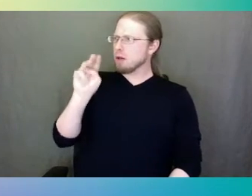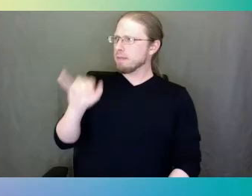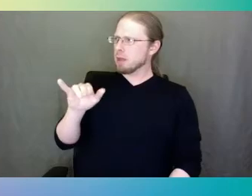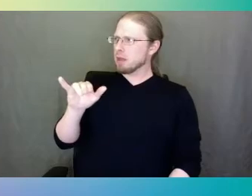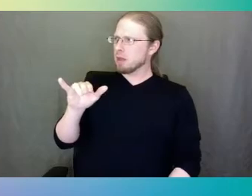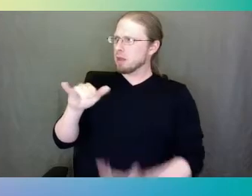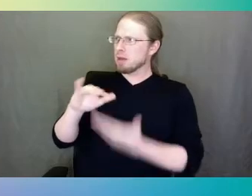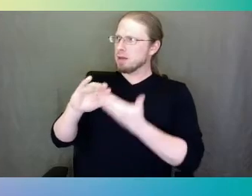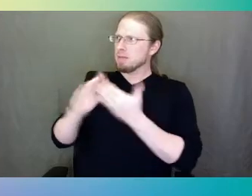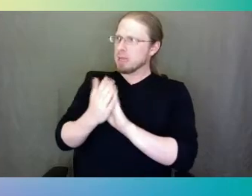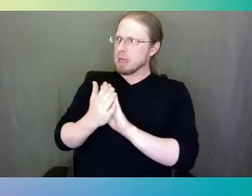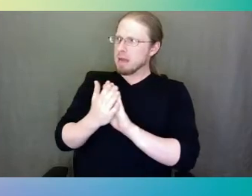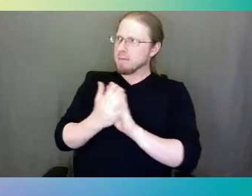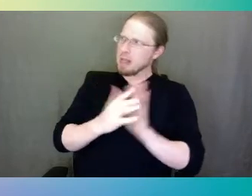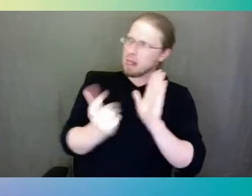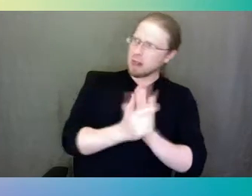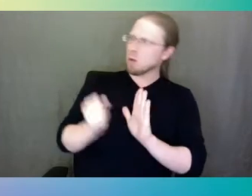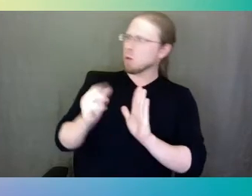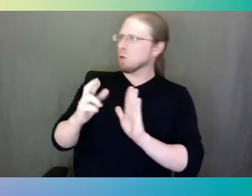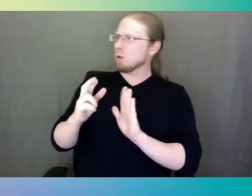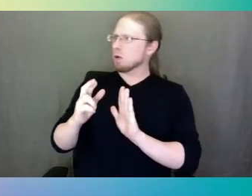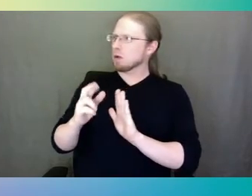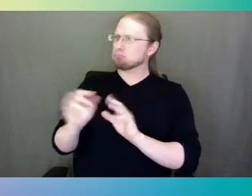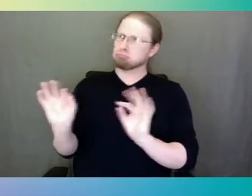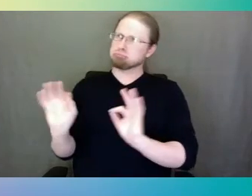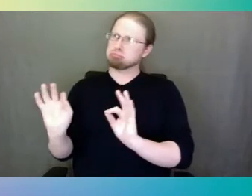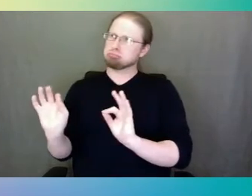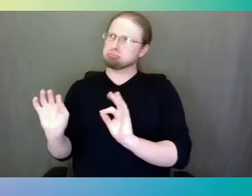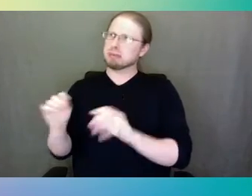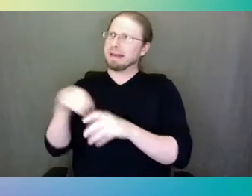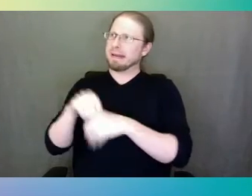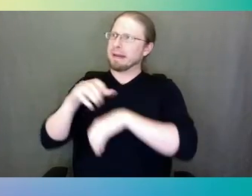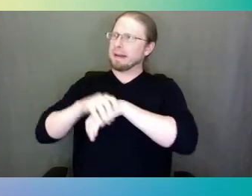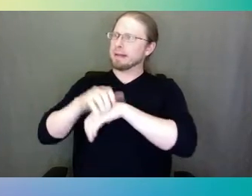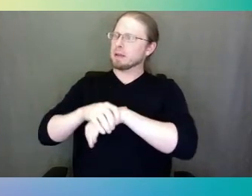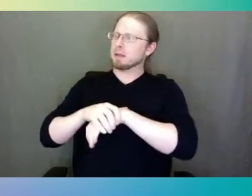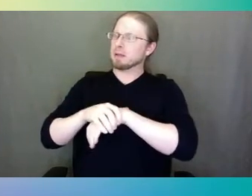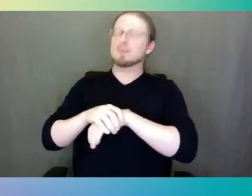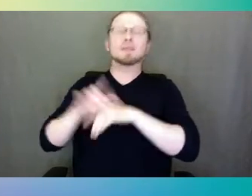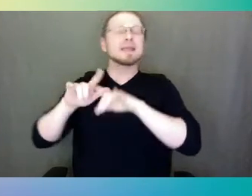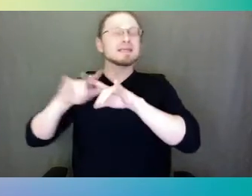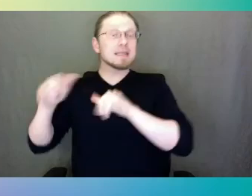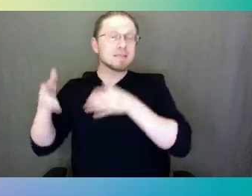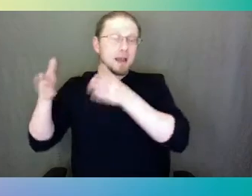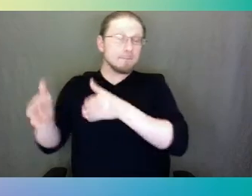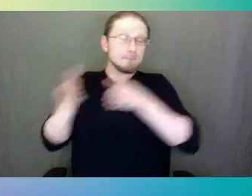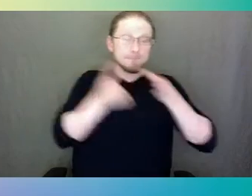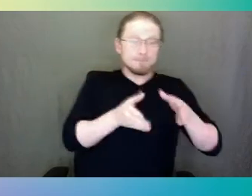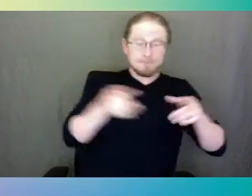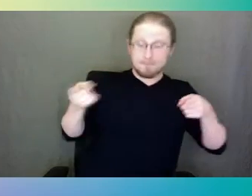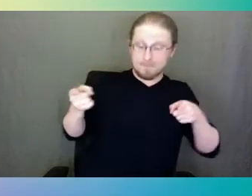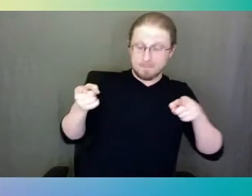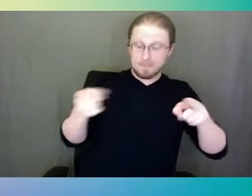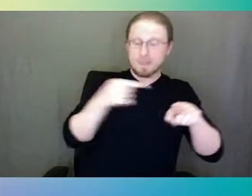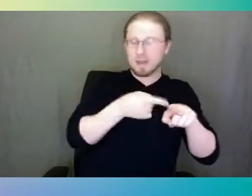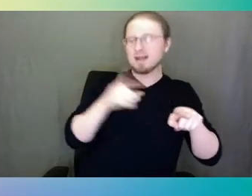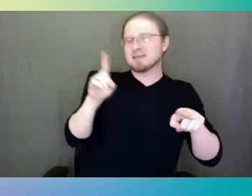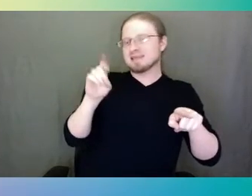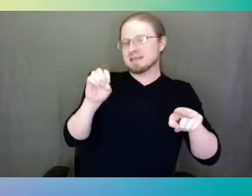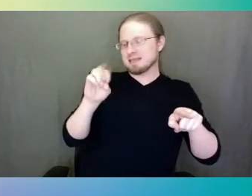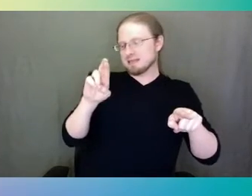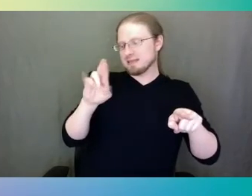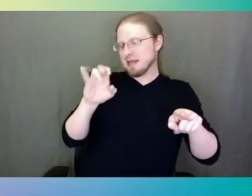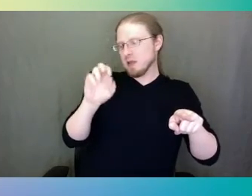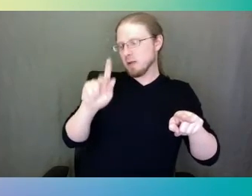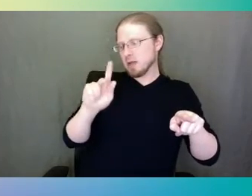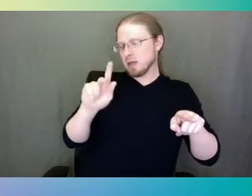decriminalized in England? That's their question. At the same time, Derek Sherwin Bailey takes a more theological approach to this. He gets